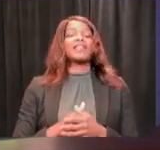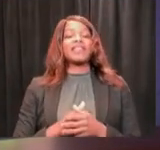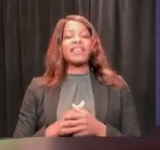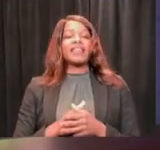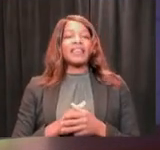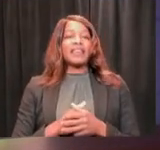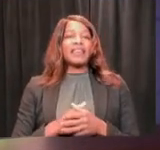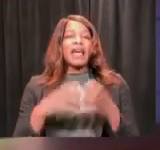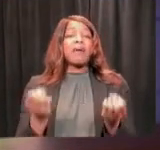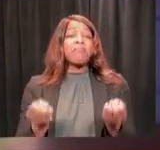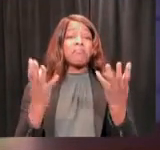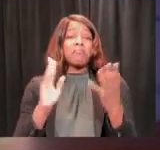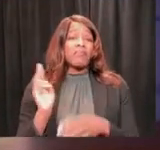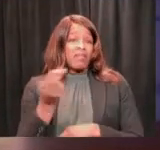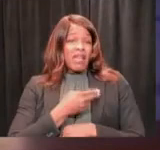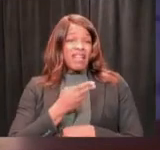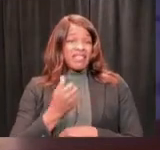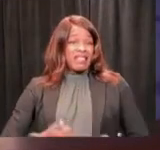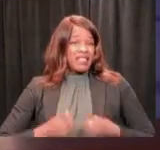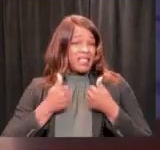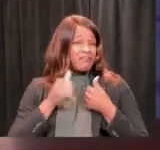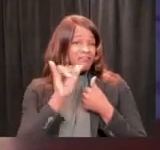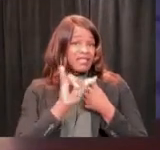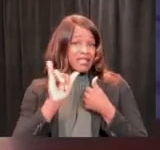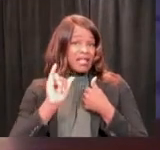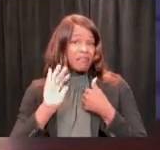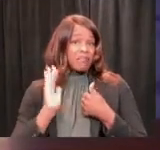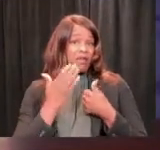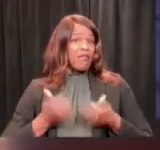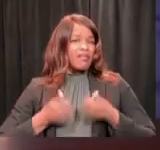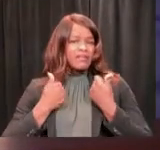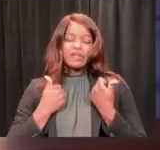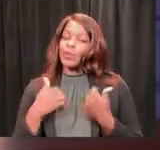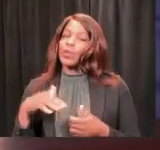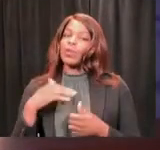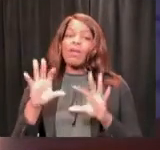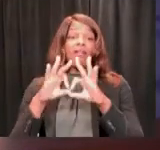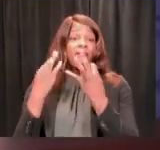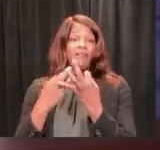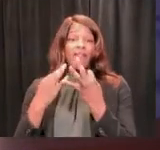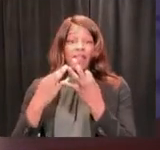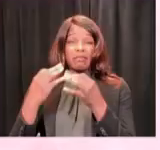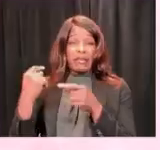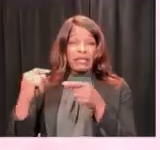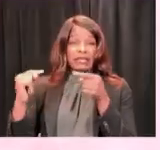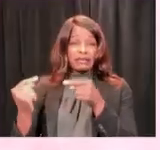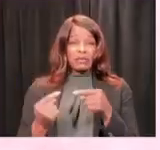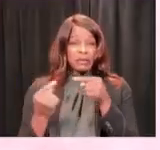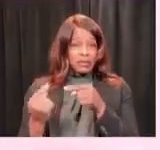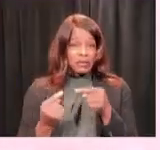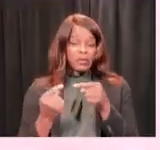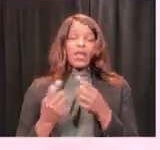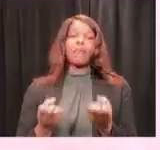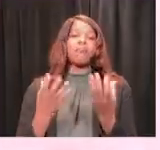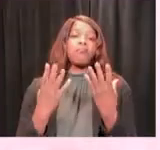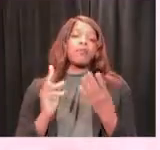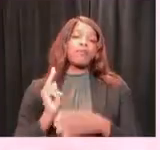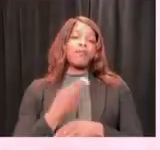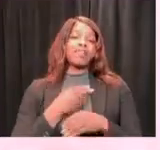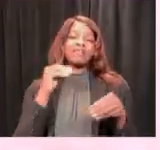friends, that's how many of us live our lives. When it comes to family baggage, for many of us, we've been